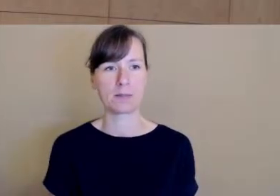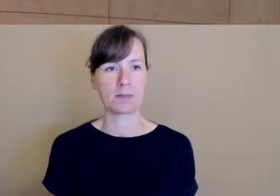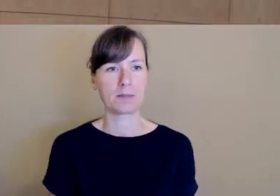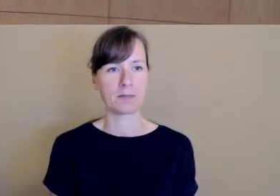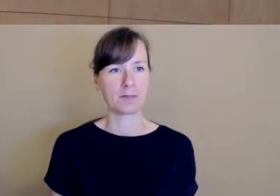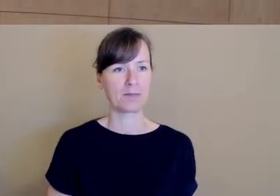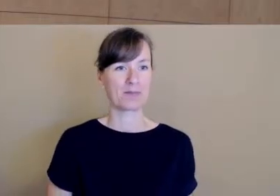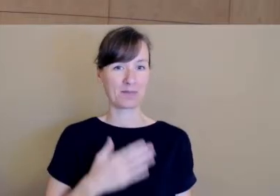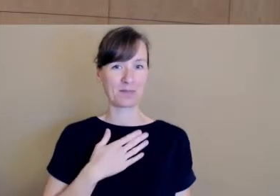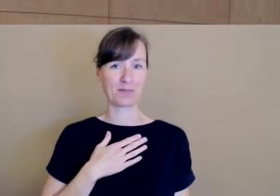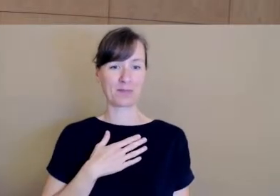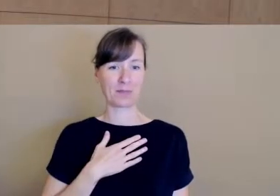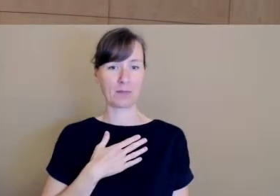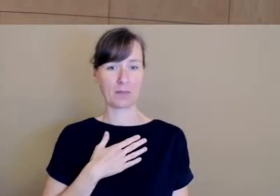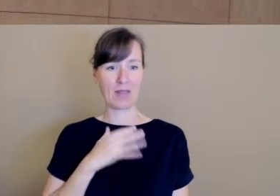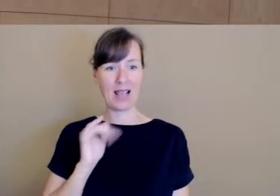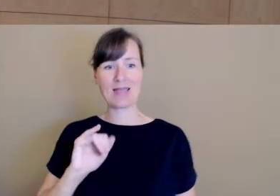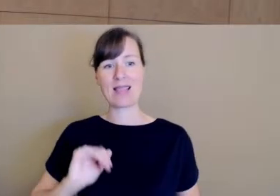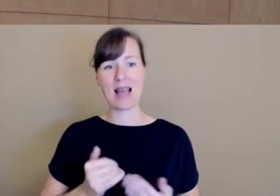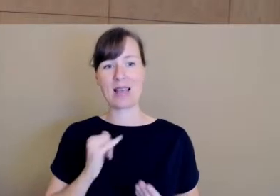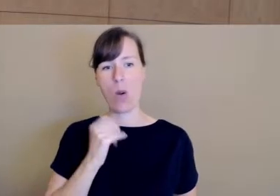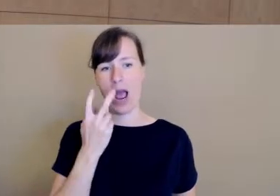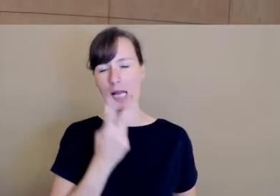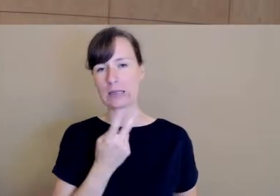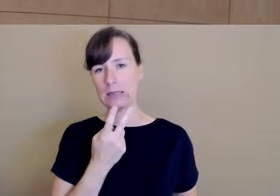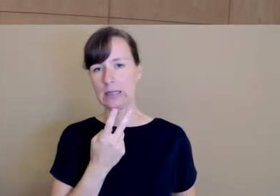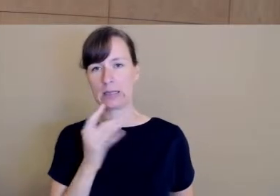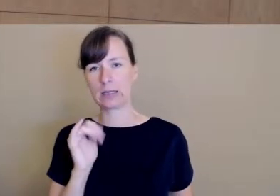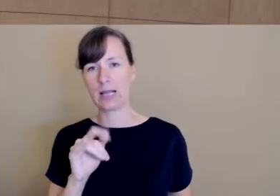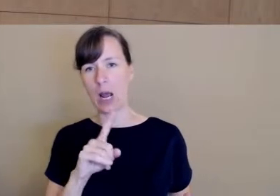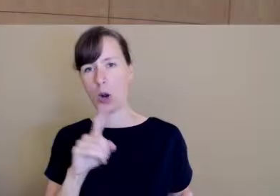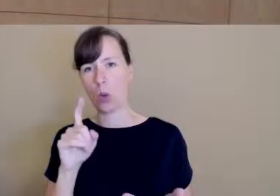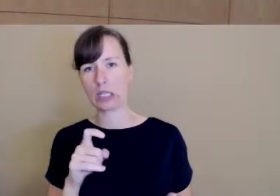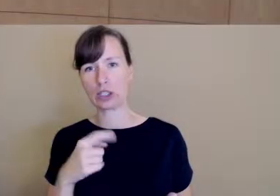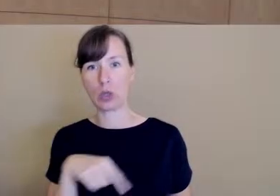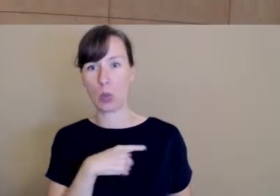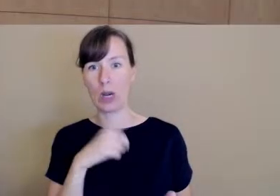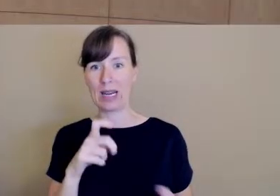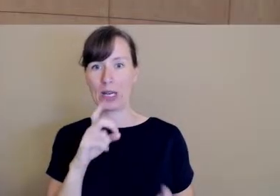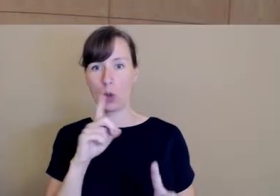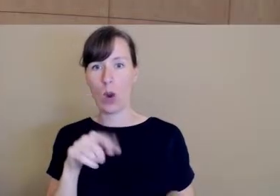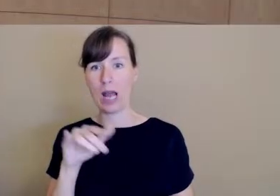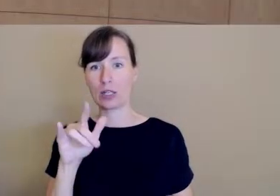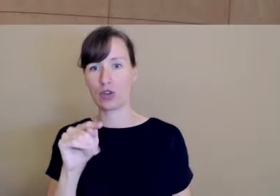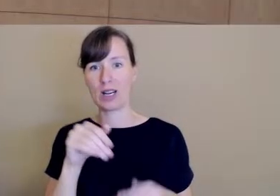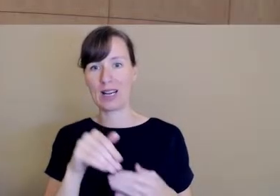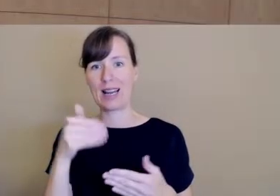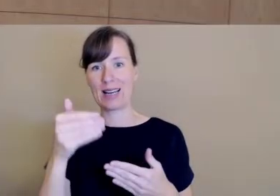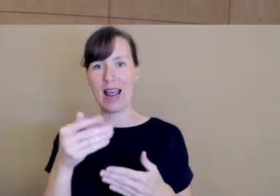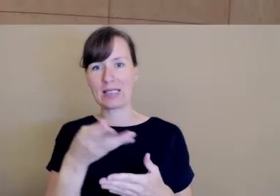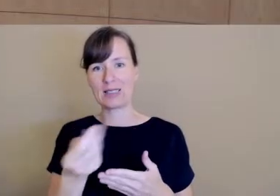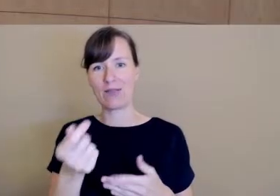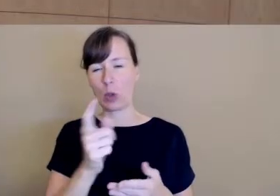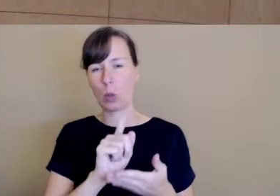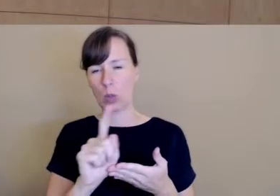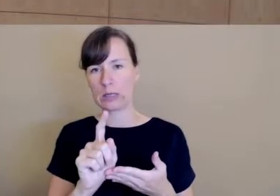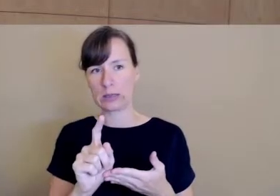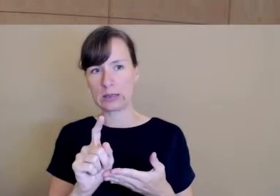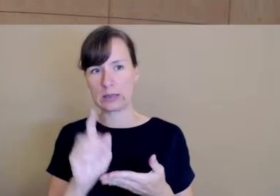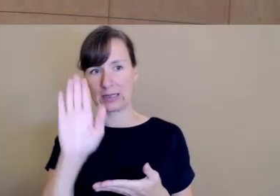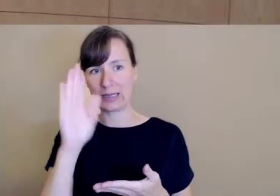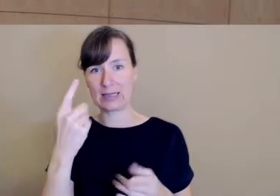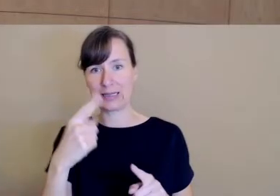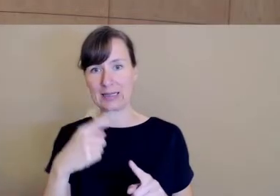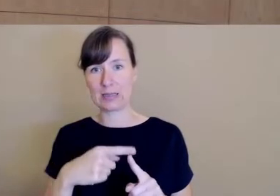My only color, so that's how I see the question. I think we need to answer the question in the next few weeks. It seems to